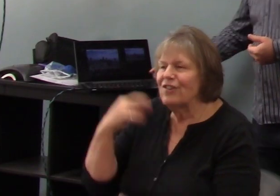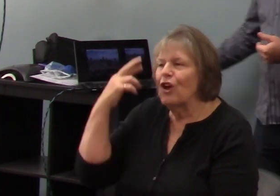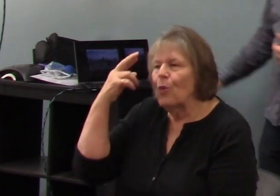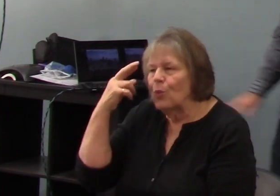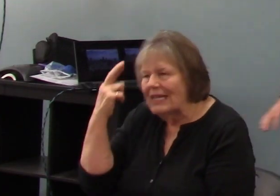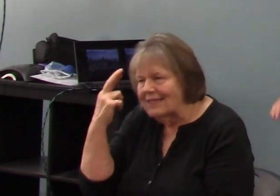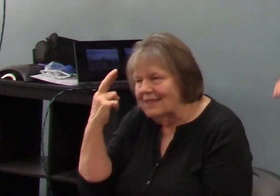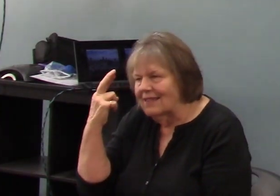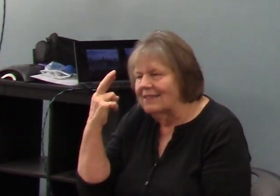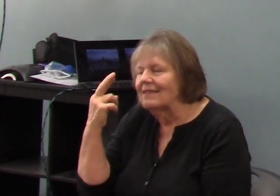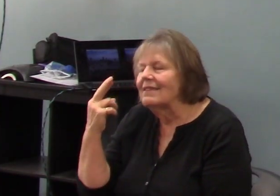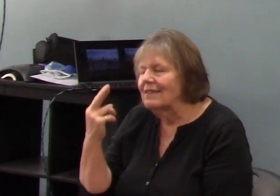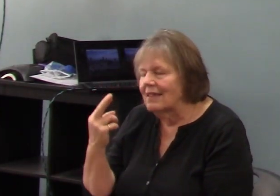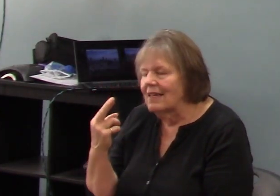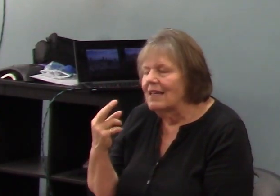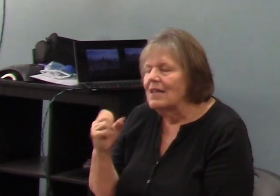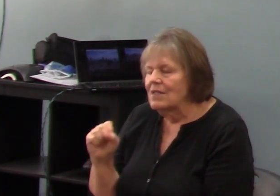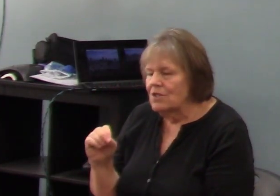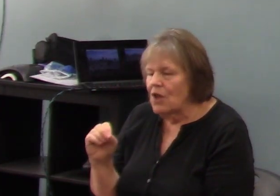And so,